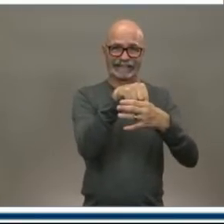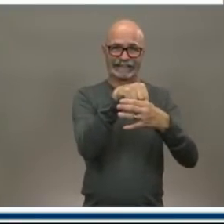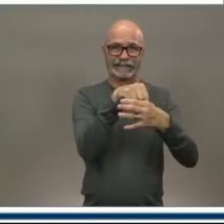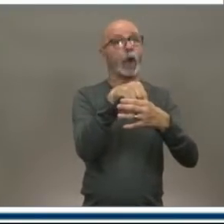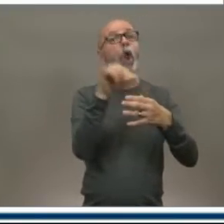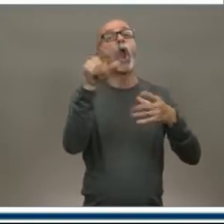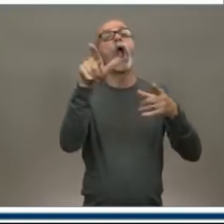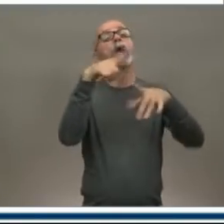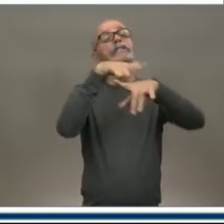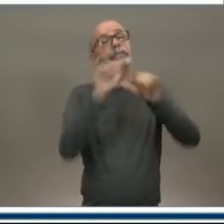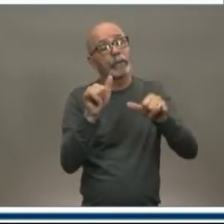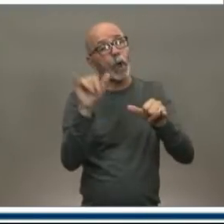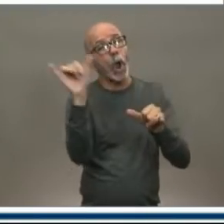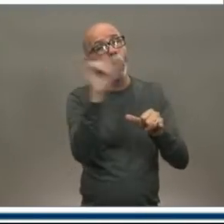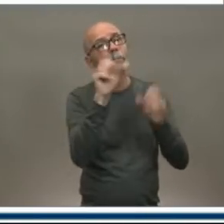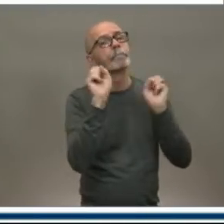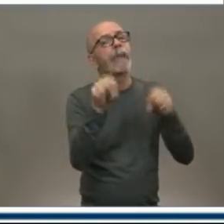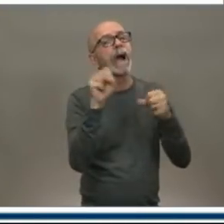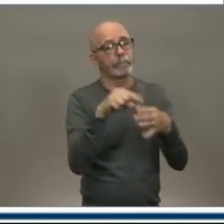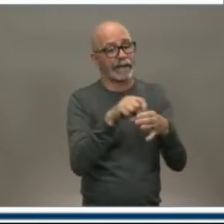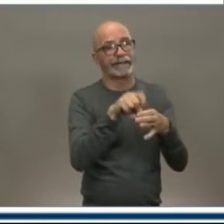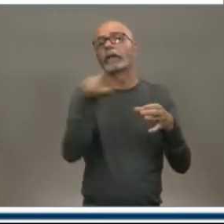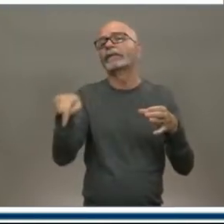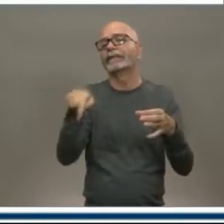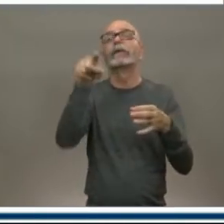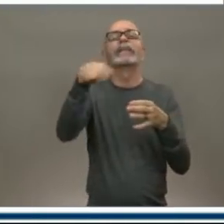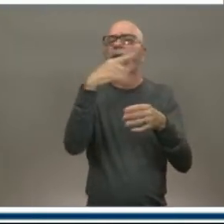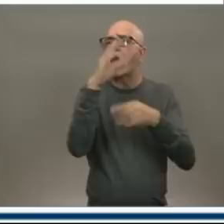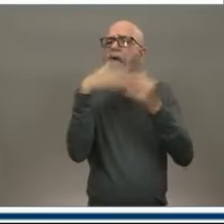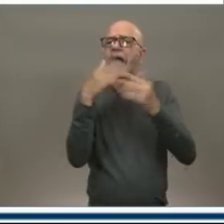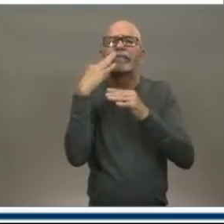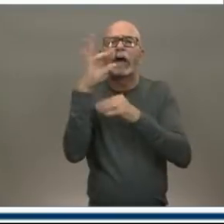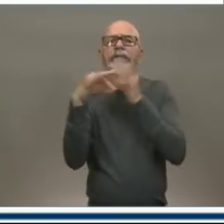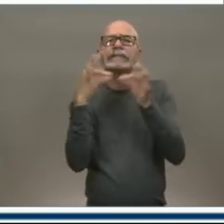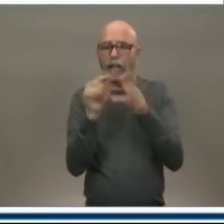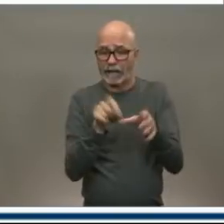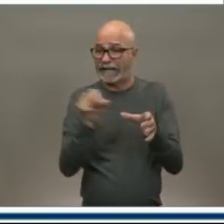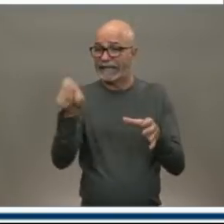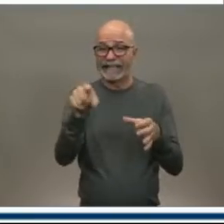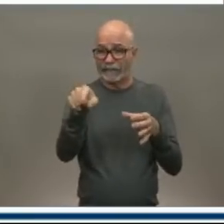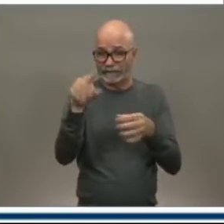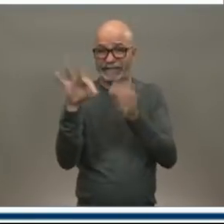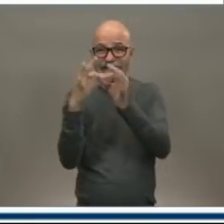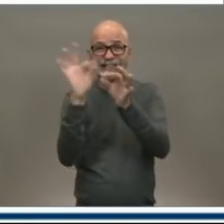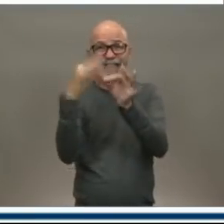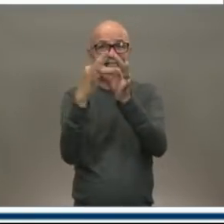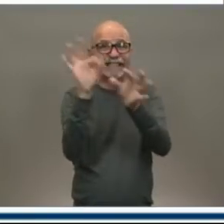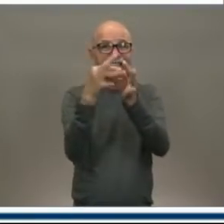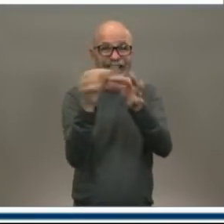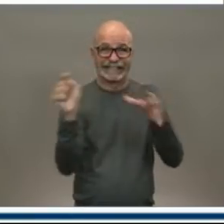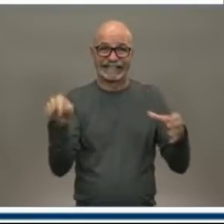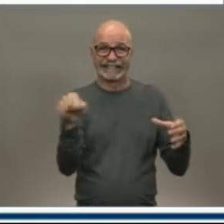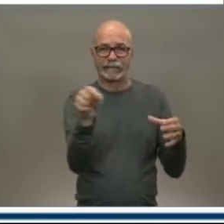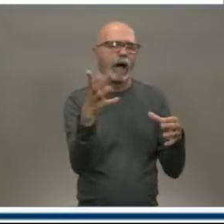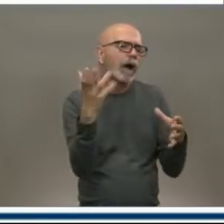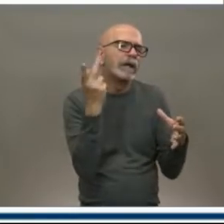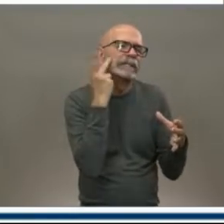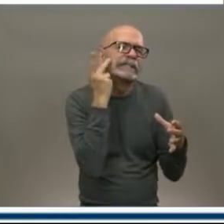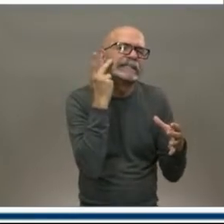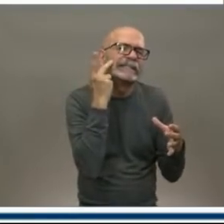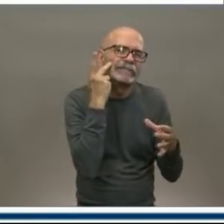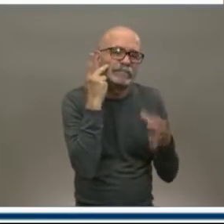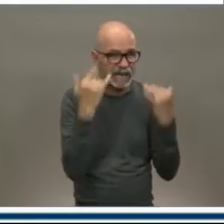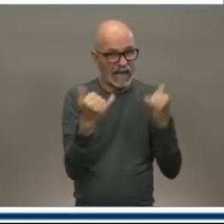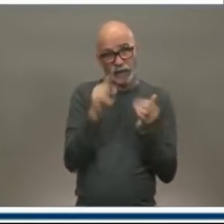of exposure, and that we're testing other contacts. More and more what we're doing now is as we identify a case, we